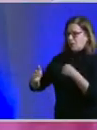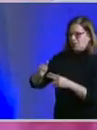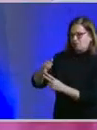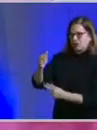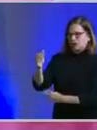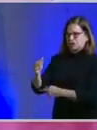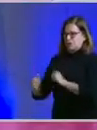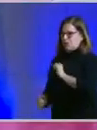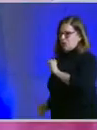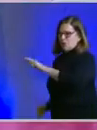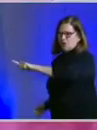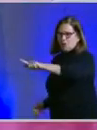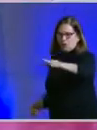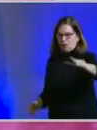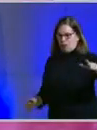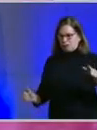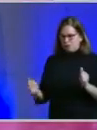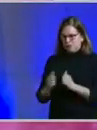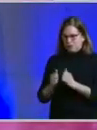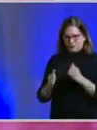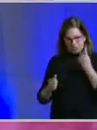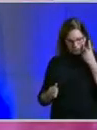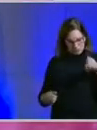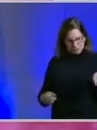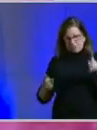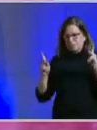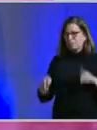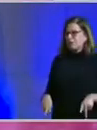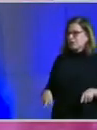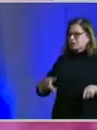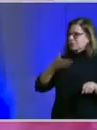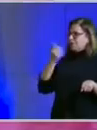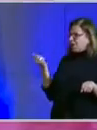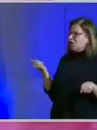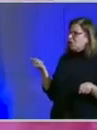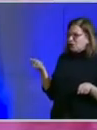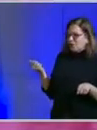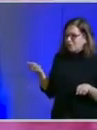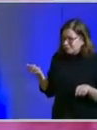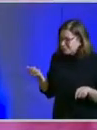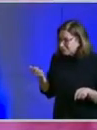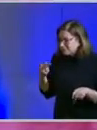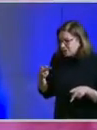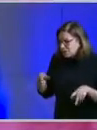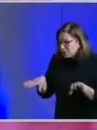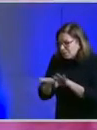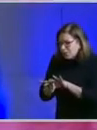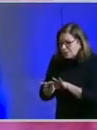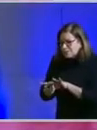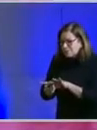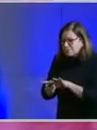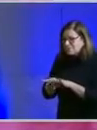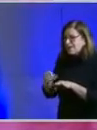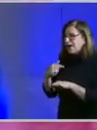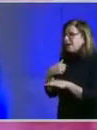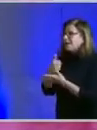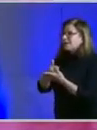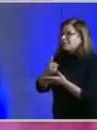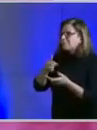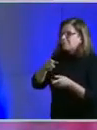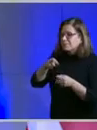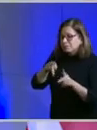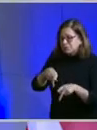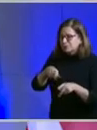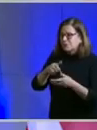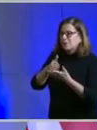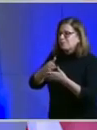is hurt people hurt people. And when we address that hurting, we can not only heal that person, but we can prevent